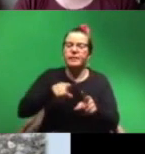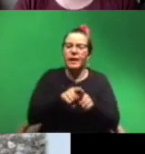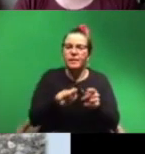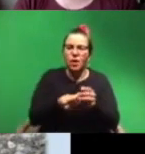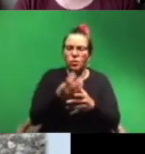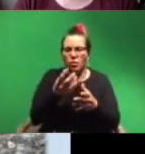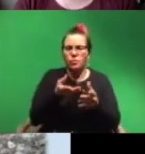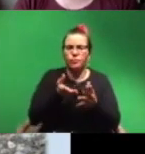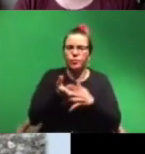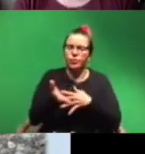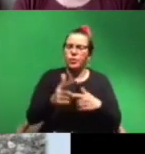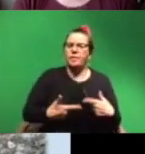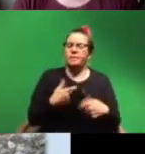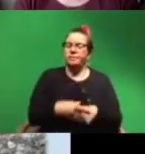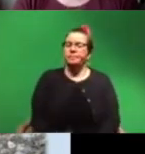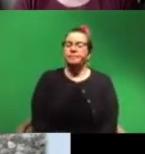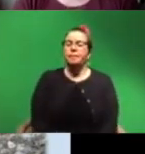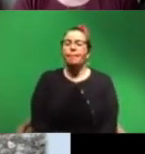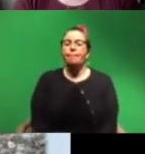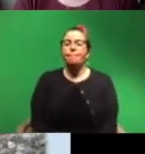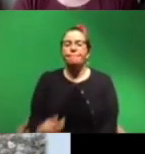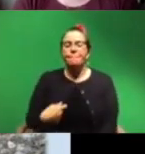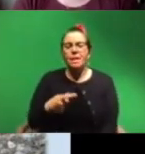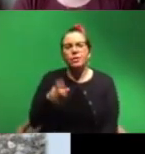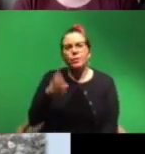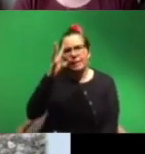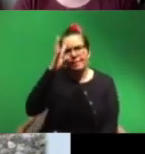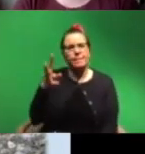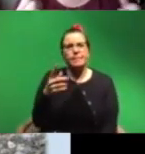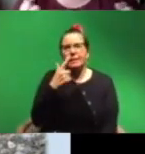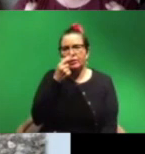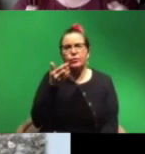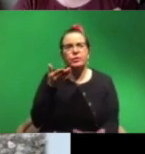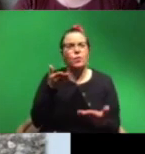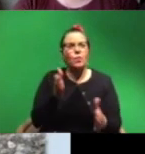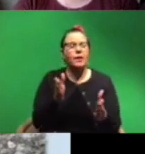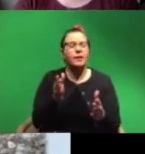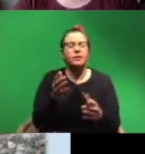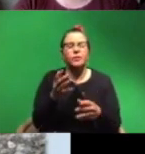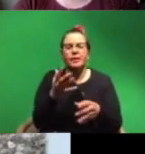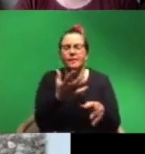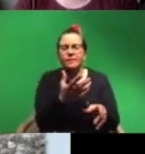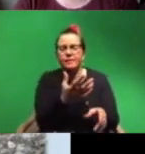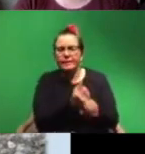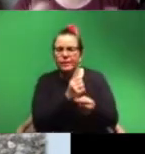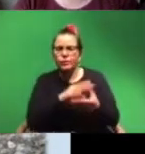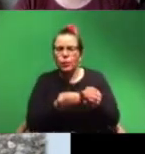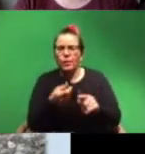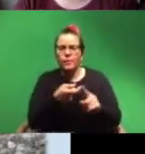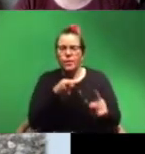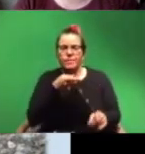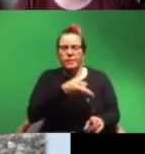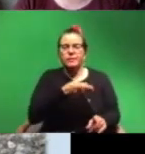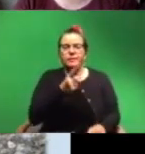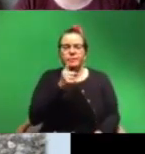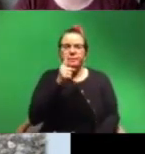lifetime. And so I had to come up with an interesting way to try and, get a story out of this really